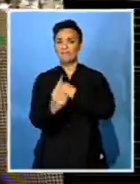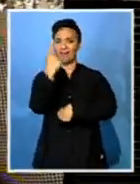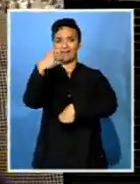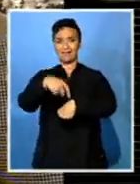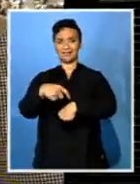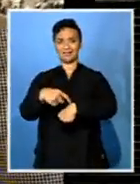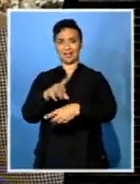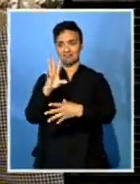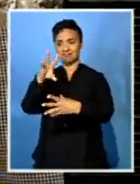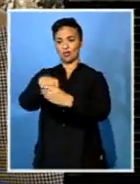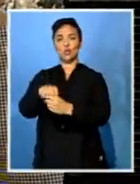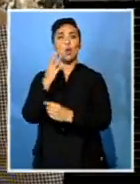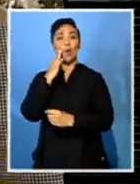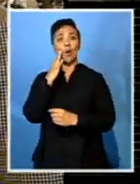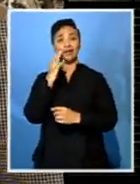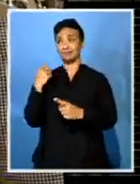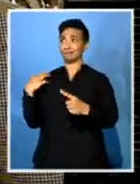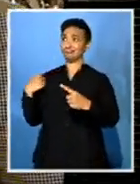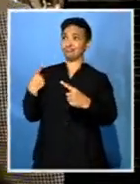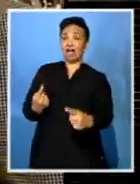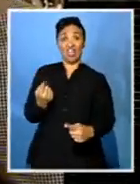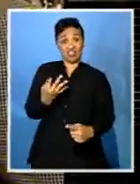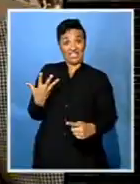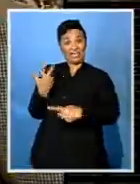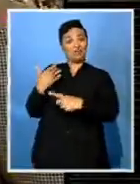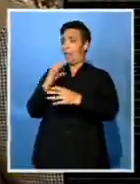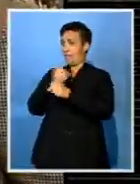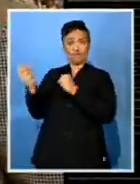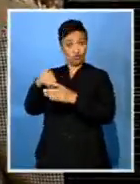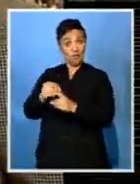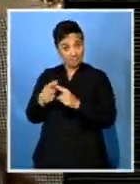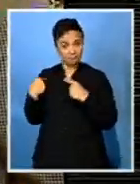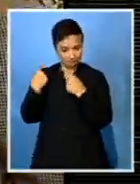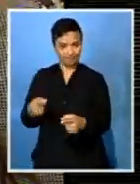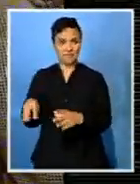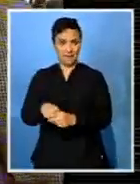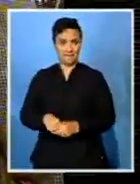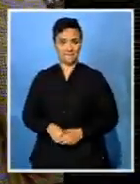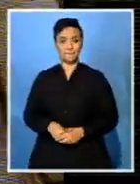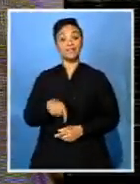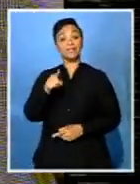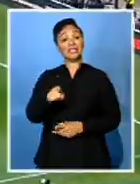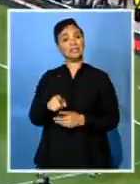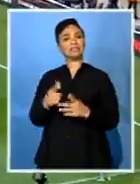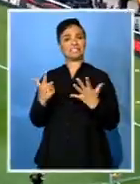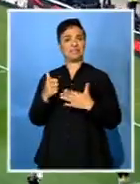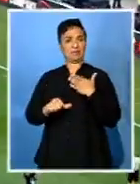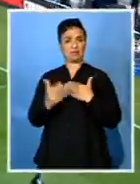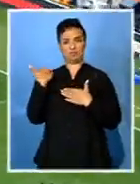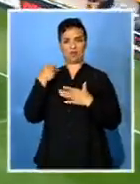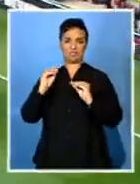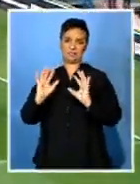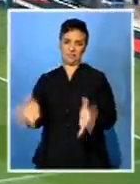of Nations tournament in 39 years. In his first stint, he was in the Pirates' dugout for just